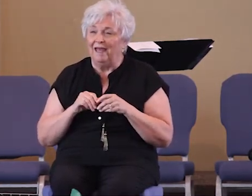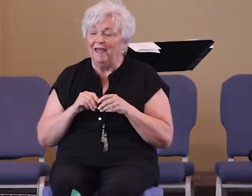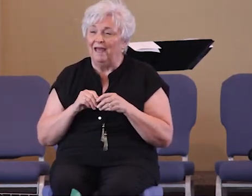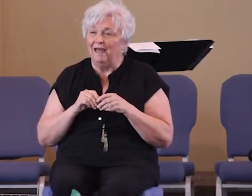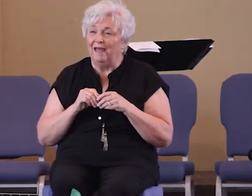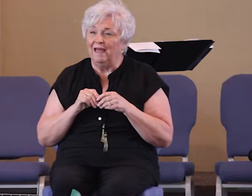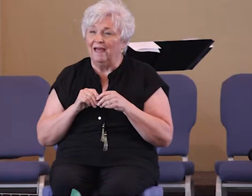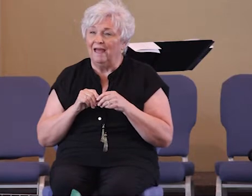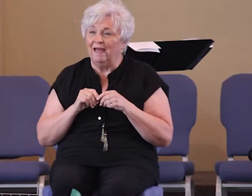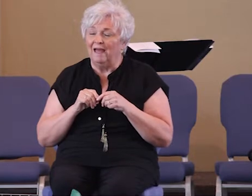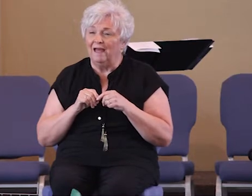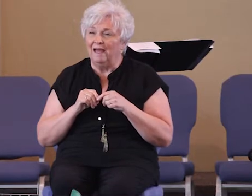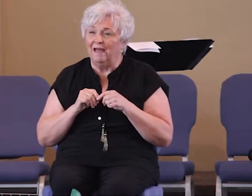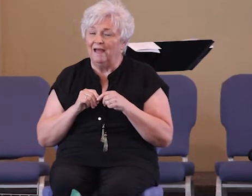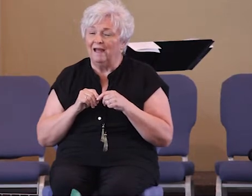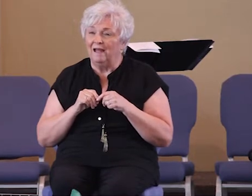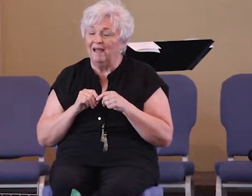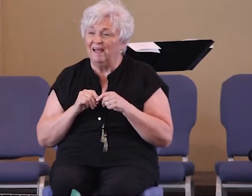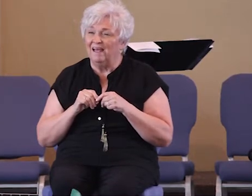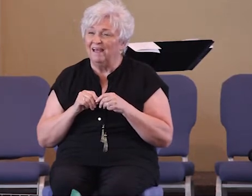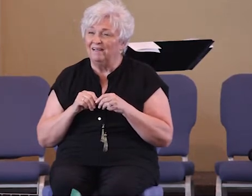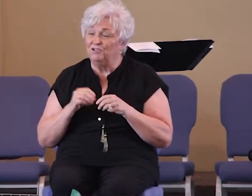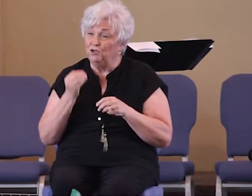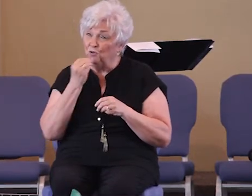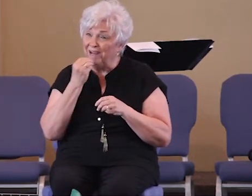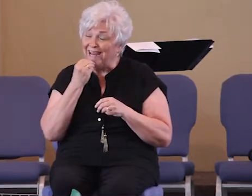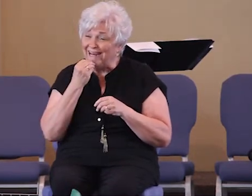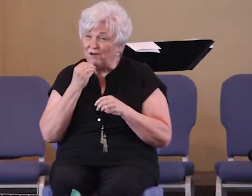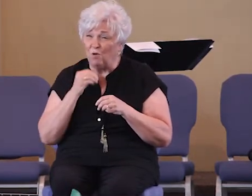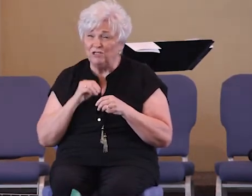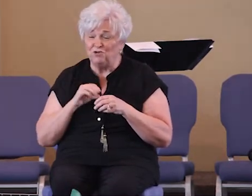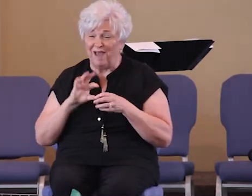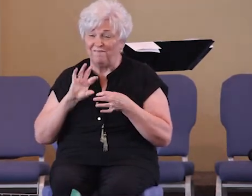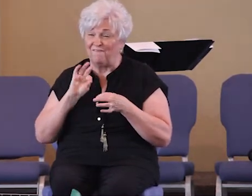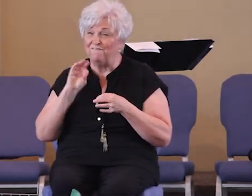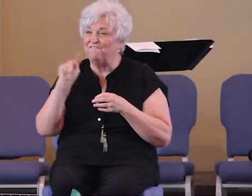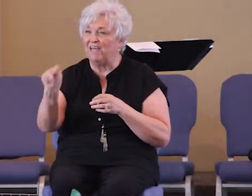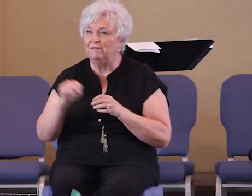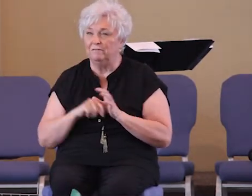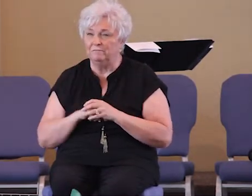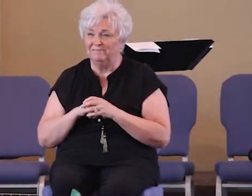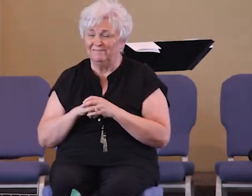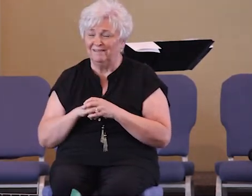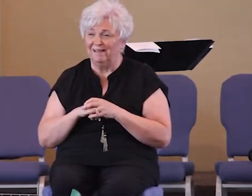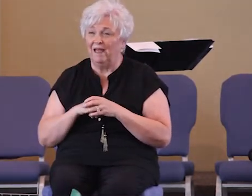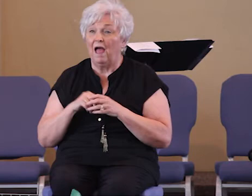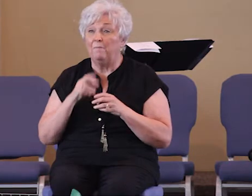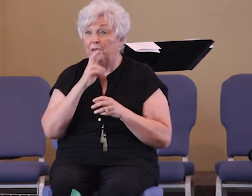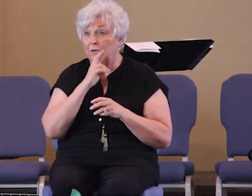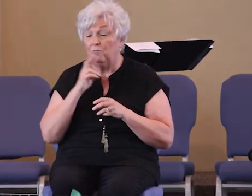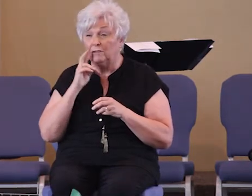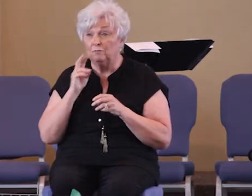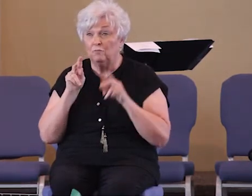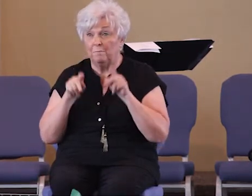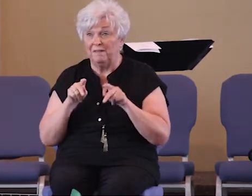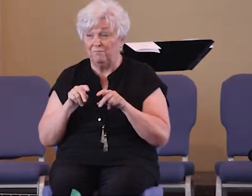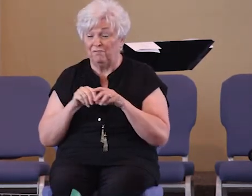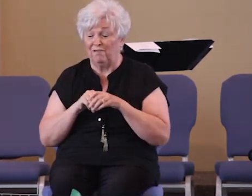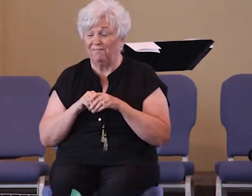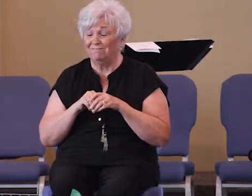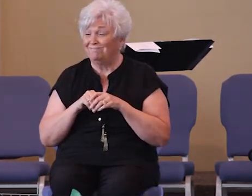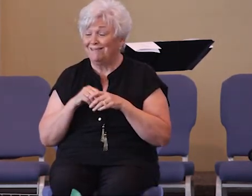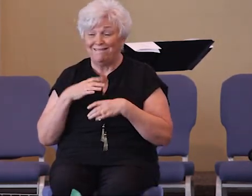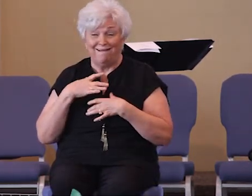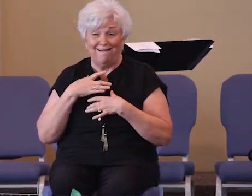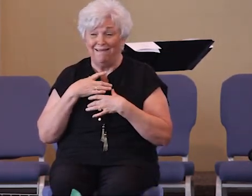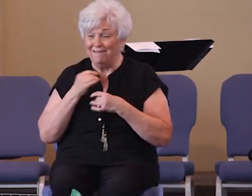Do you just eat it or do you throw a fit? I've been in restaurants where people threw a fit because they got their order wrong or